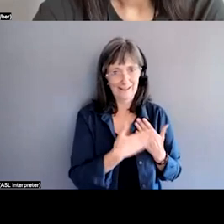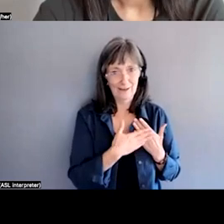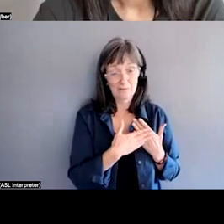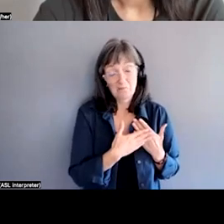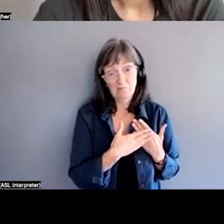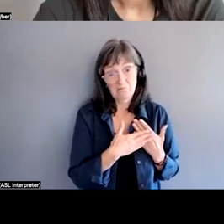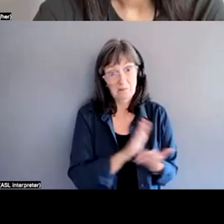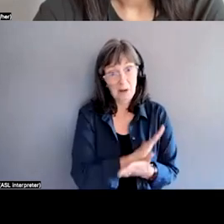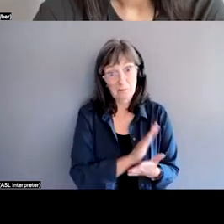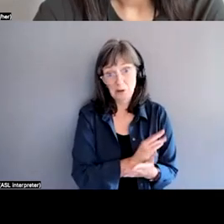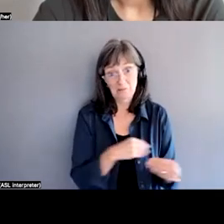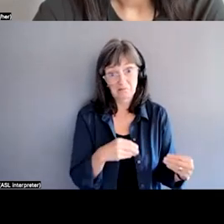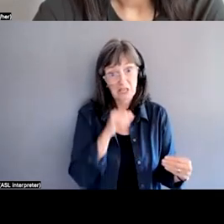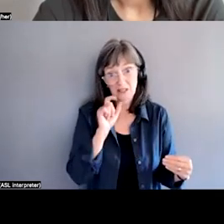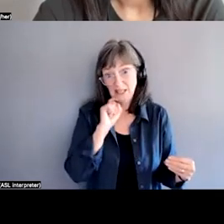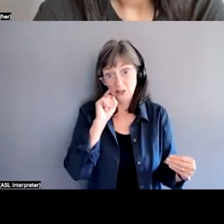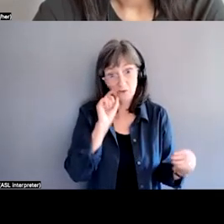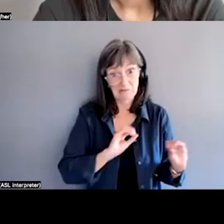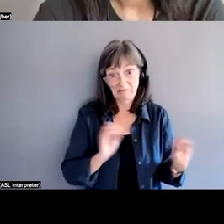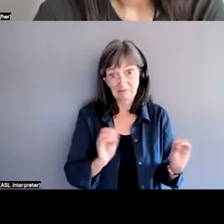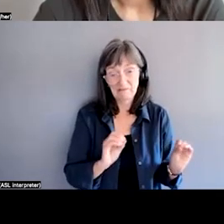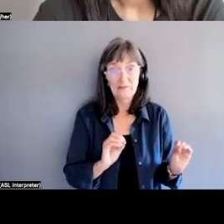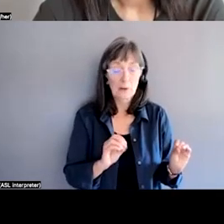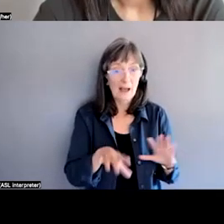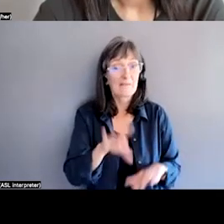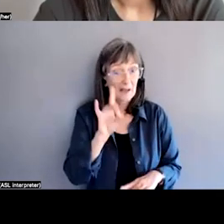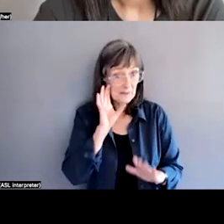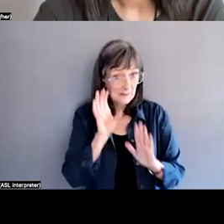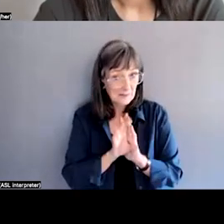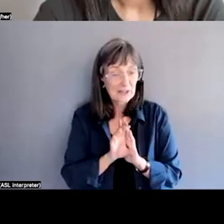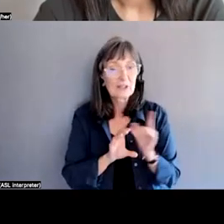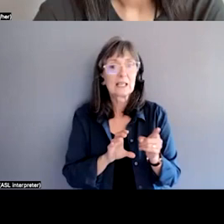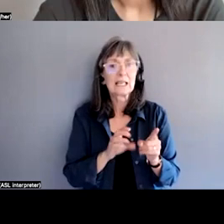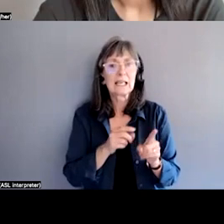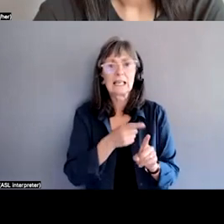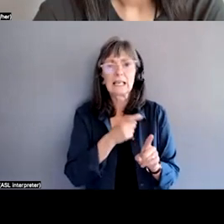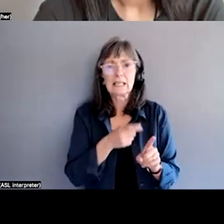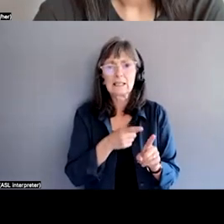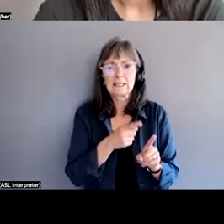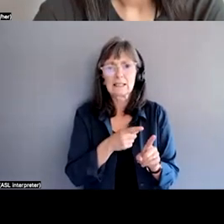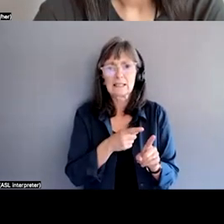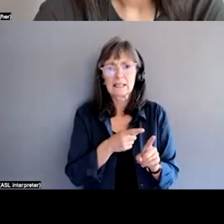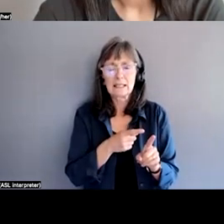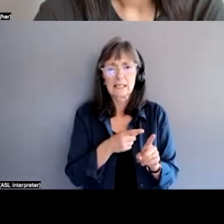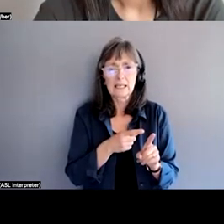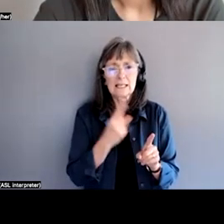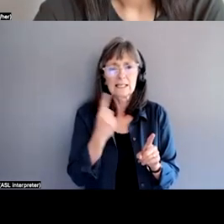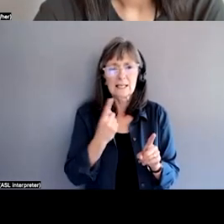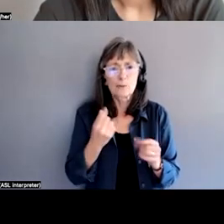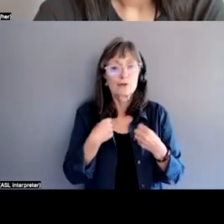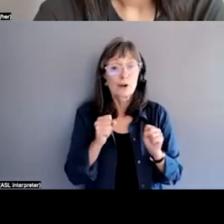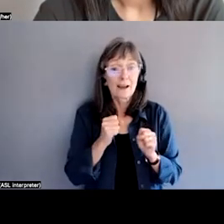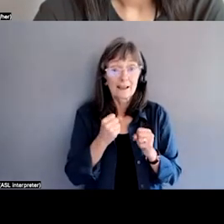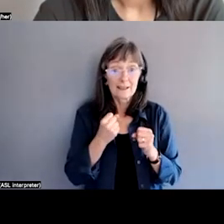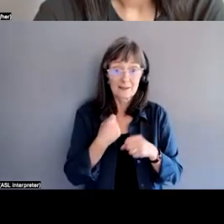So I found an image which actually was a stock image of somebody trying to make a nice Christmas tree